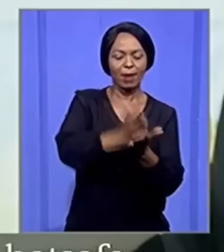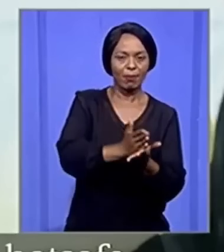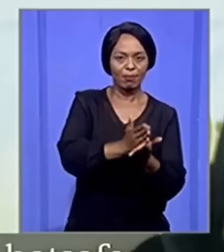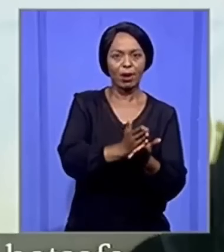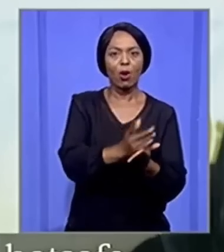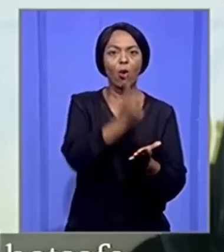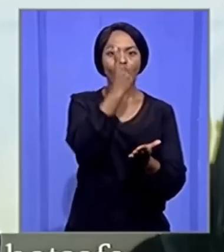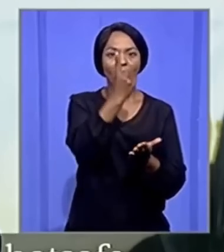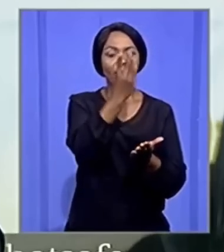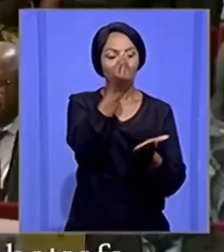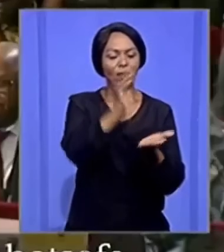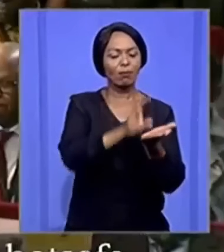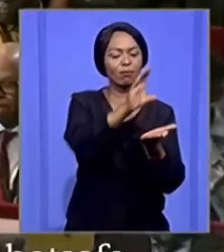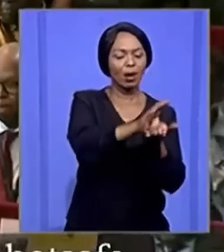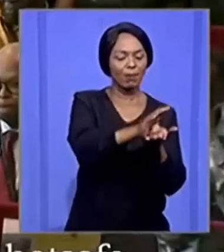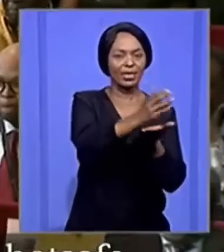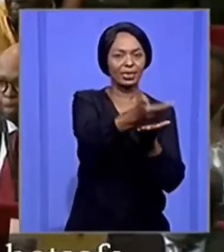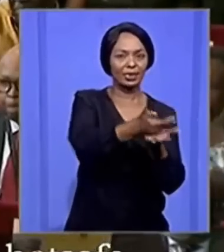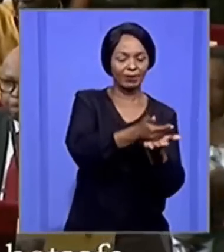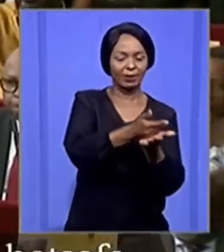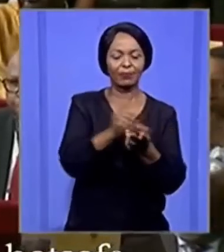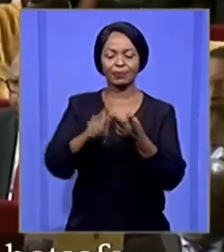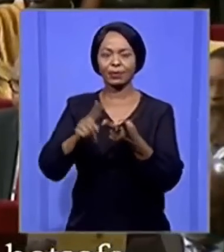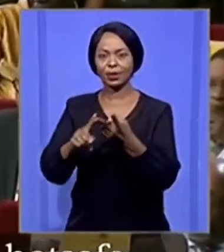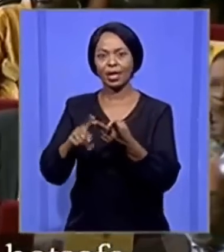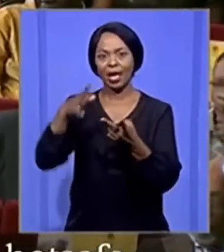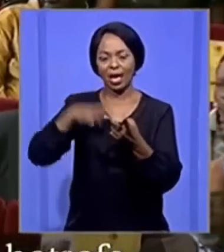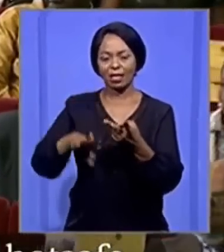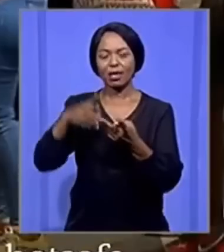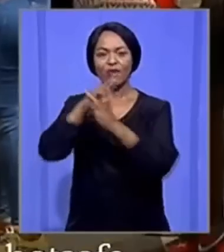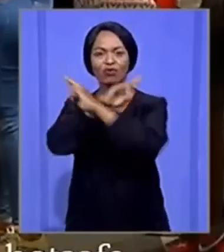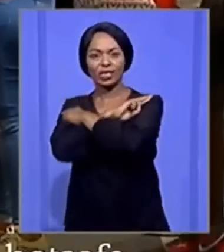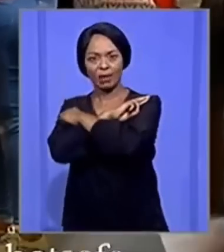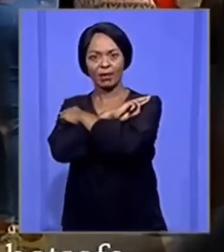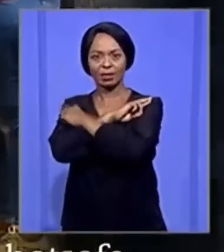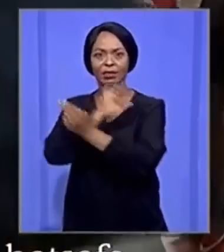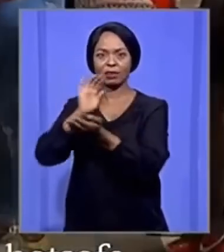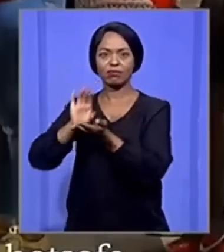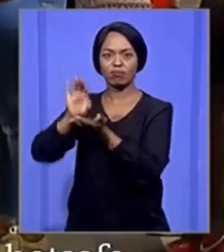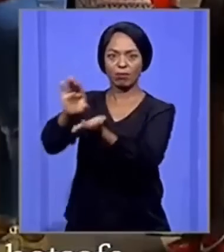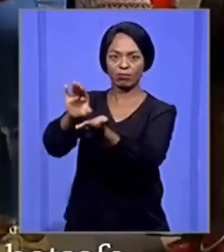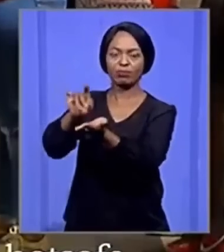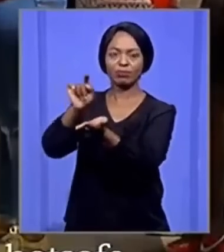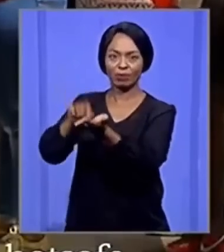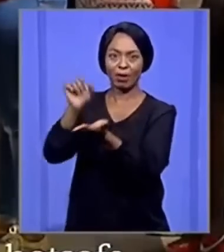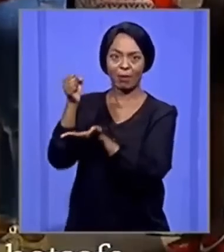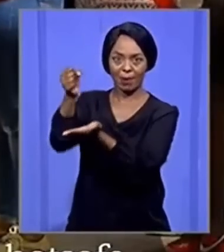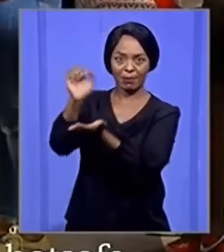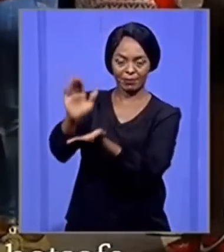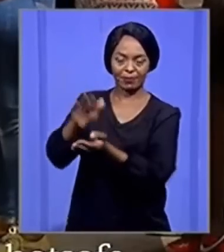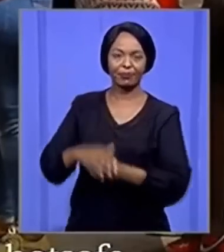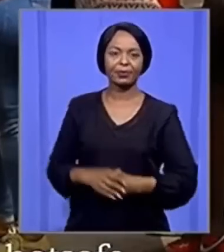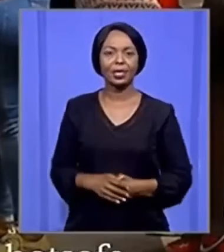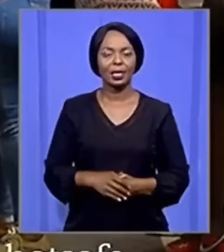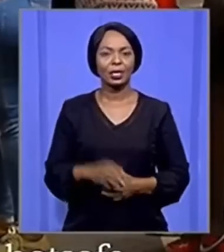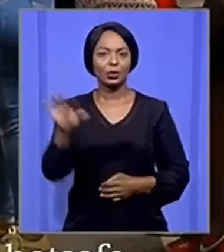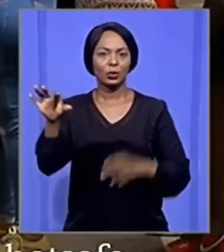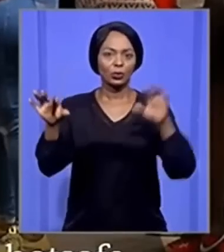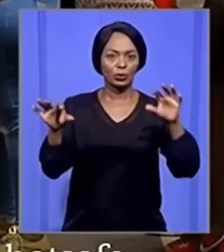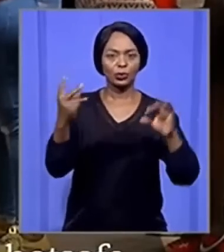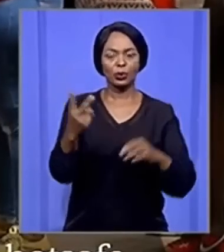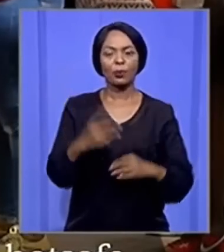savings component, 2/3 going into a retirement component. Puso e solofetse gore palo ya batho ba ba tlileng